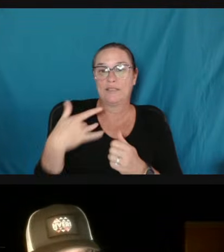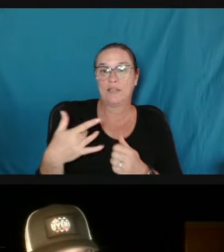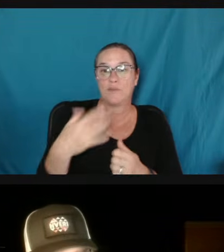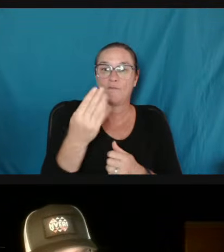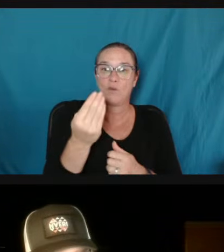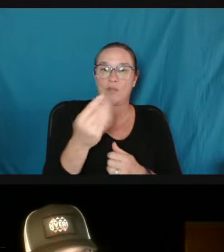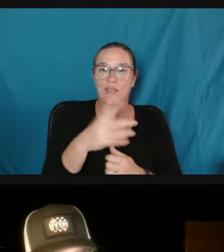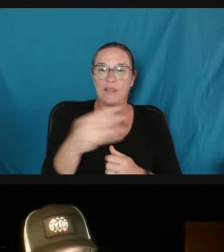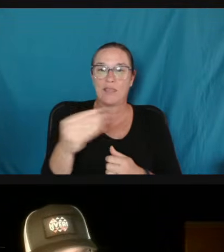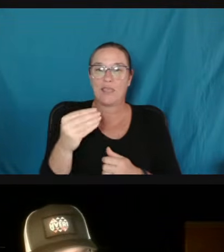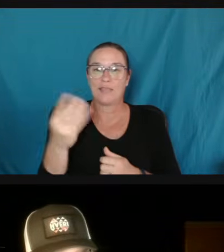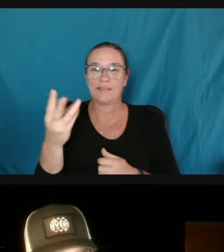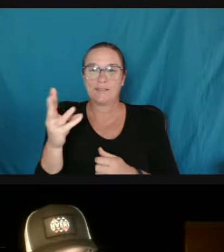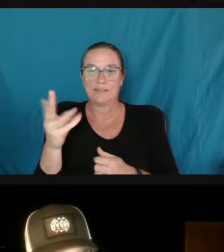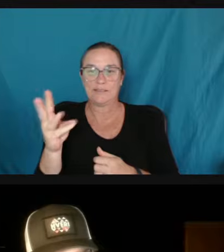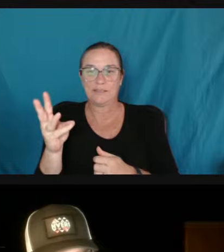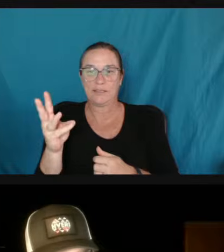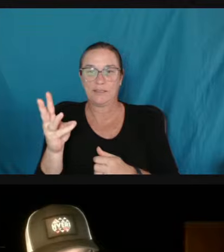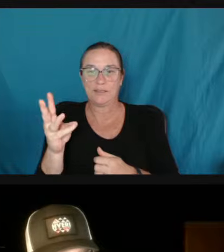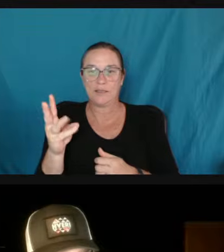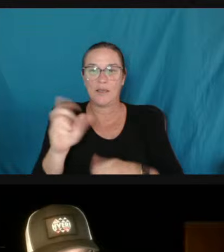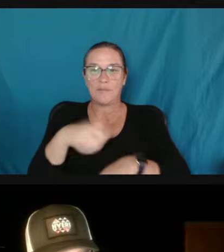and 16th based on a modeled inflation.